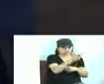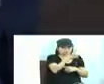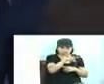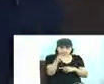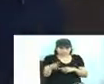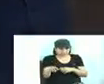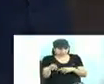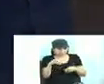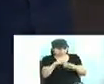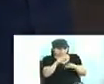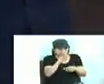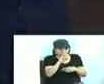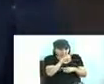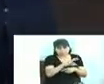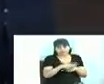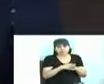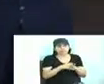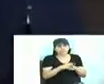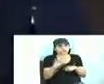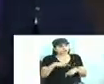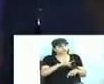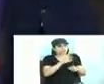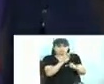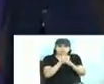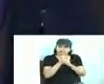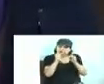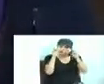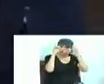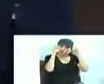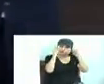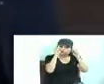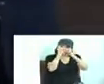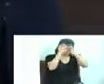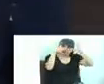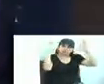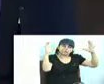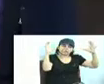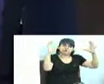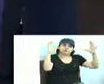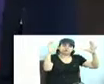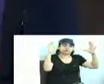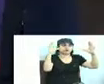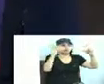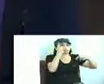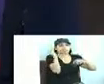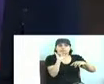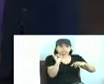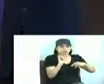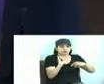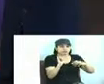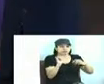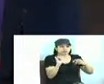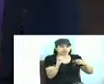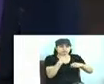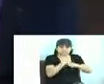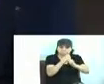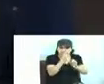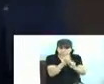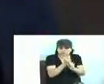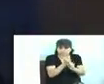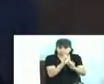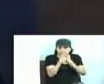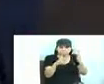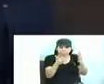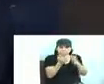22 in Revelation, where we get this incredible vision of what it looks like at the culmination of